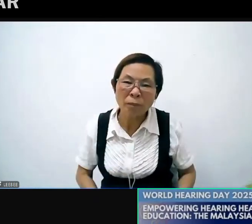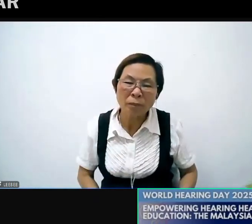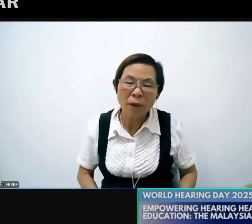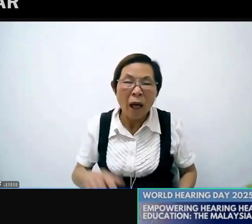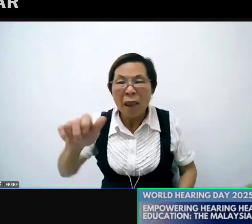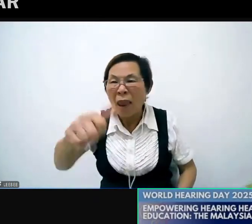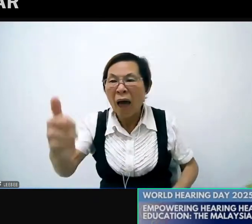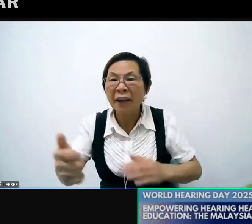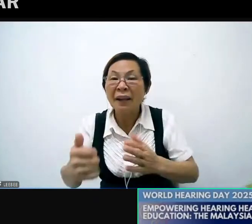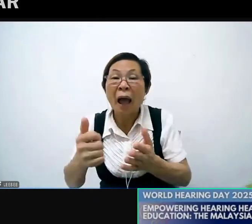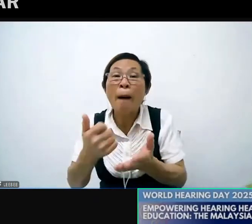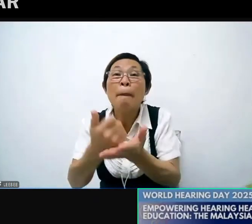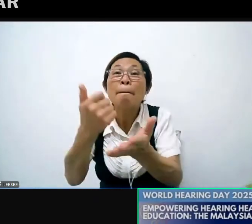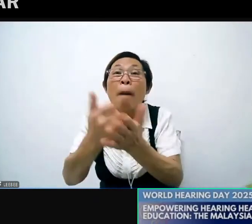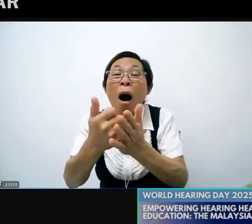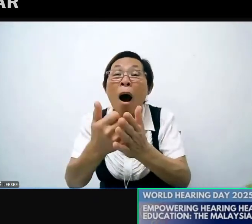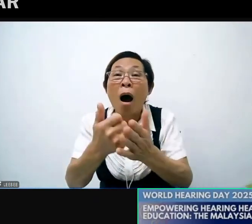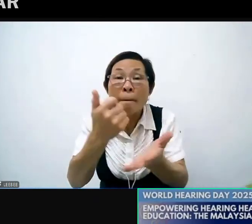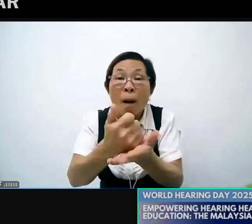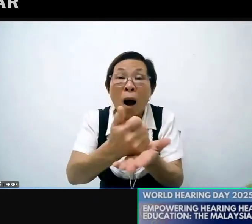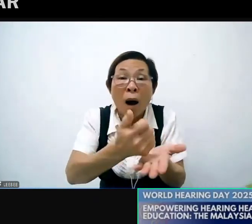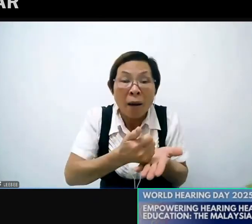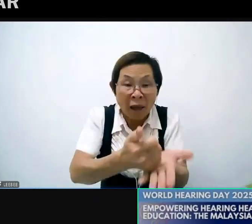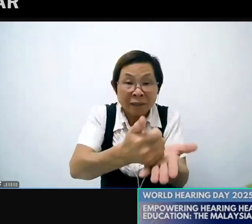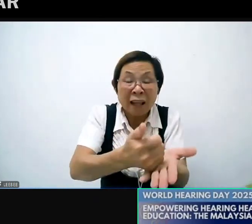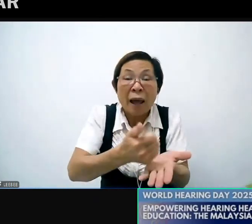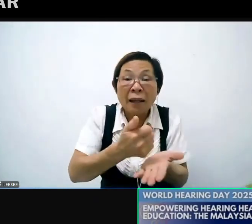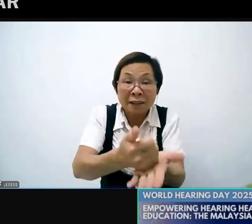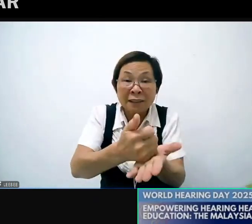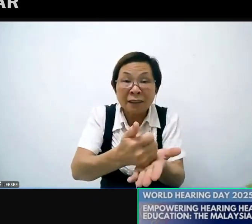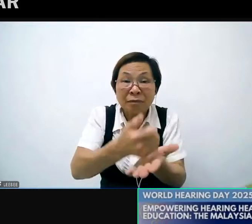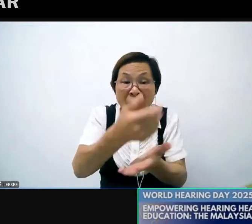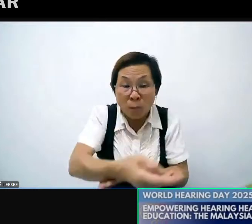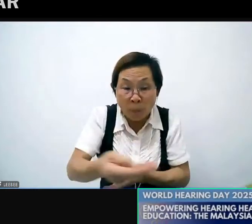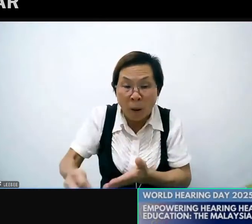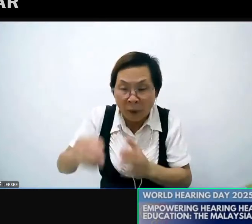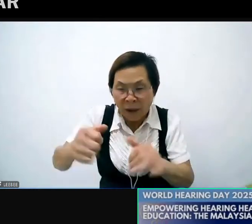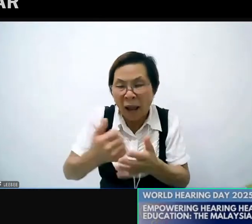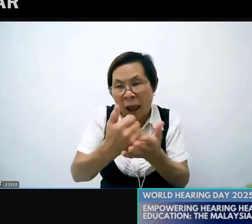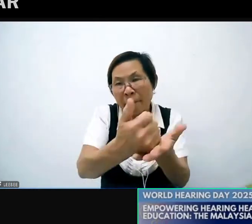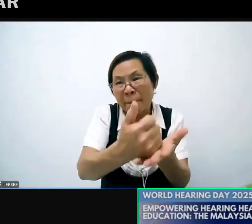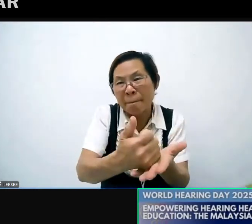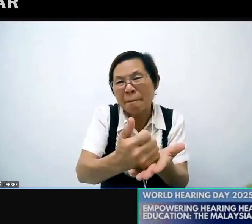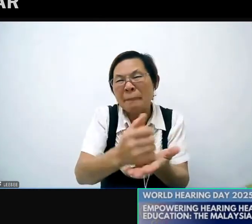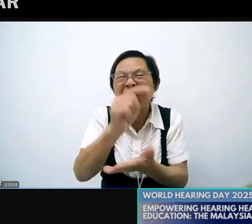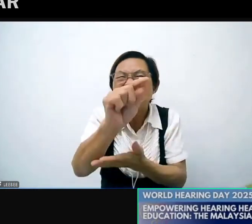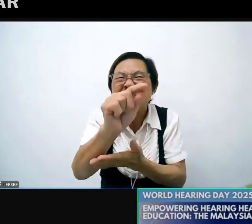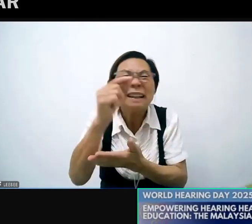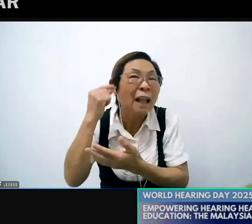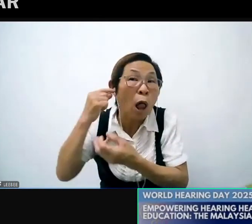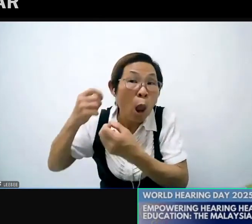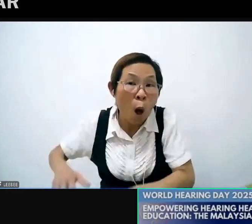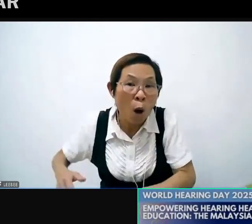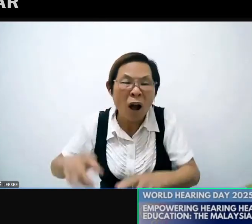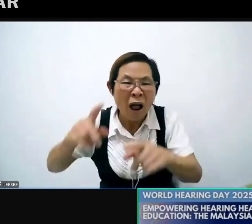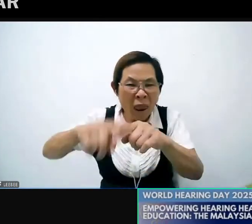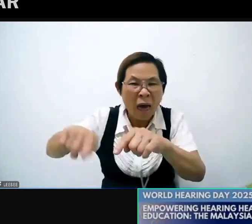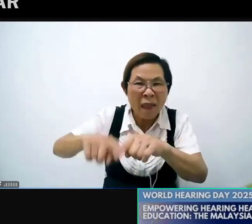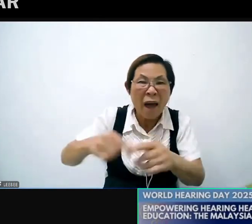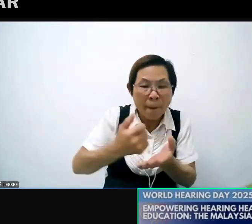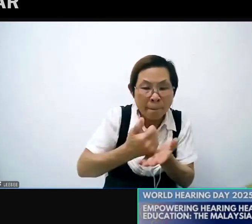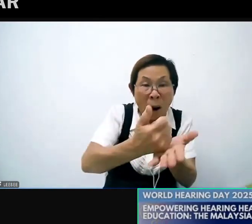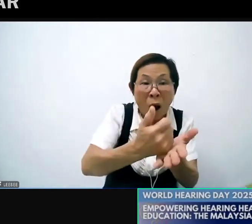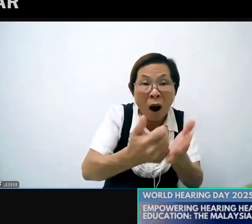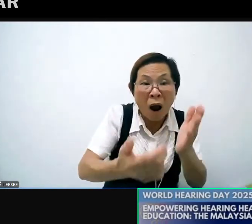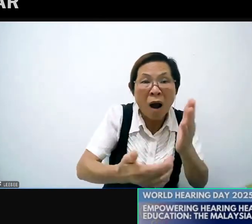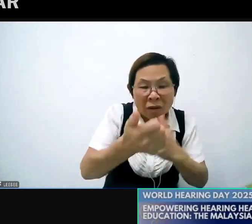them. So for assistive listening device, there are a lot of variations. So one of them is the one